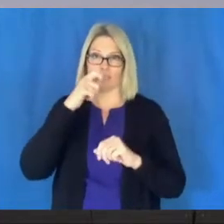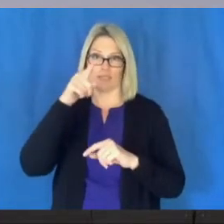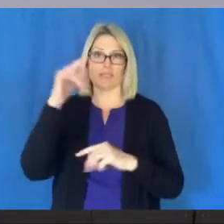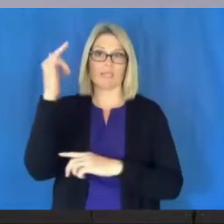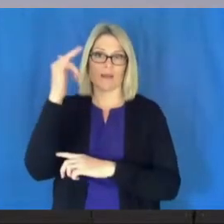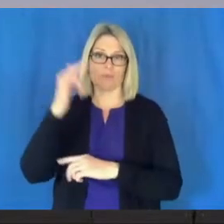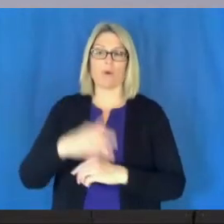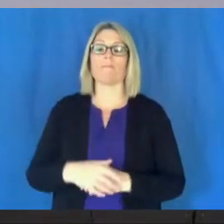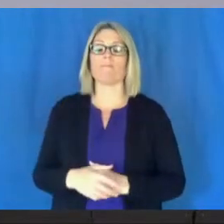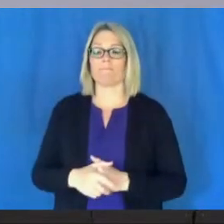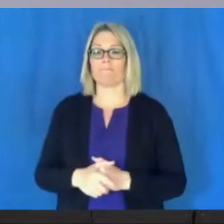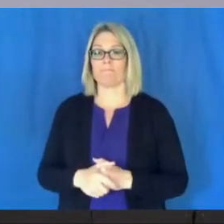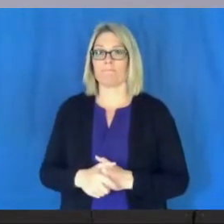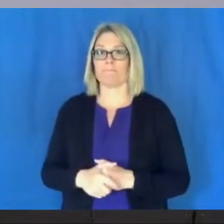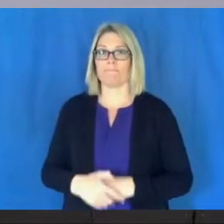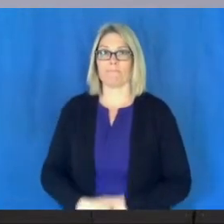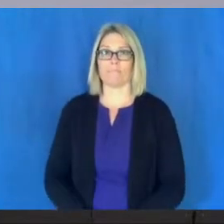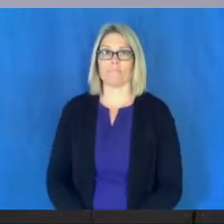Okay, and